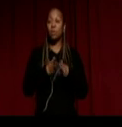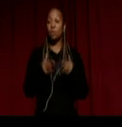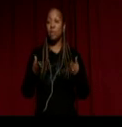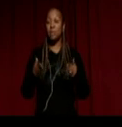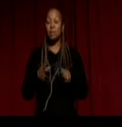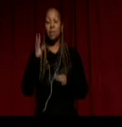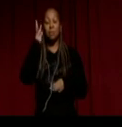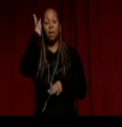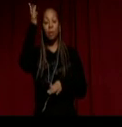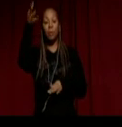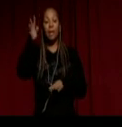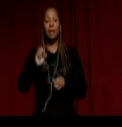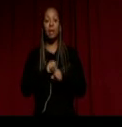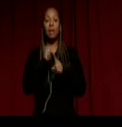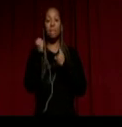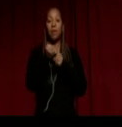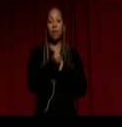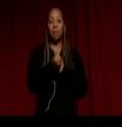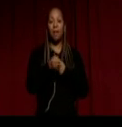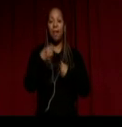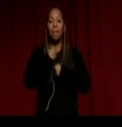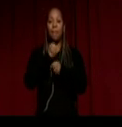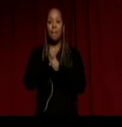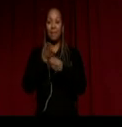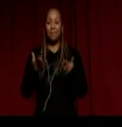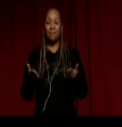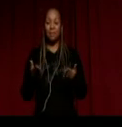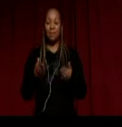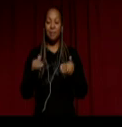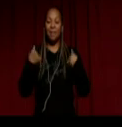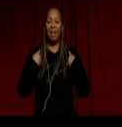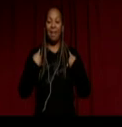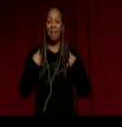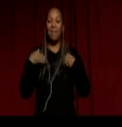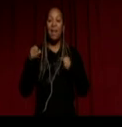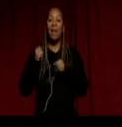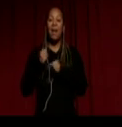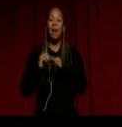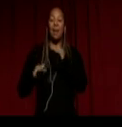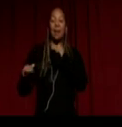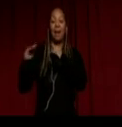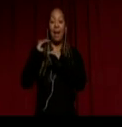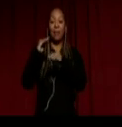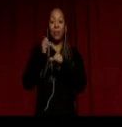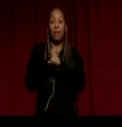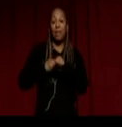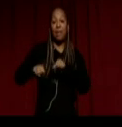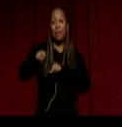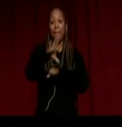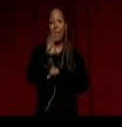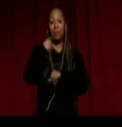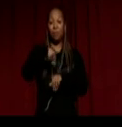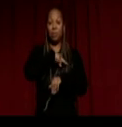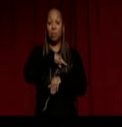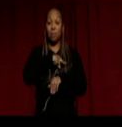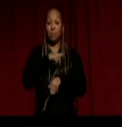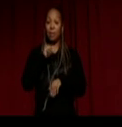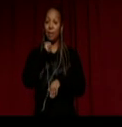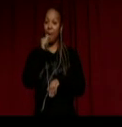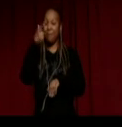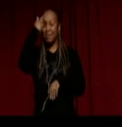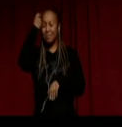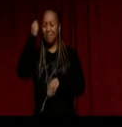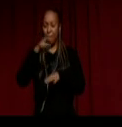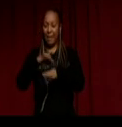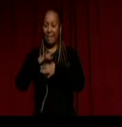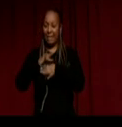are creating environments that make these things have a higher impact on us, not because that it's about our black